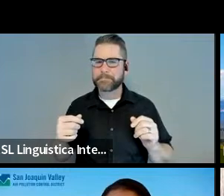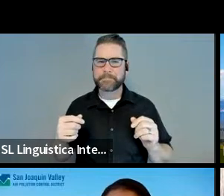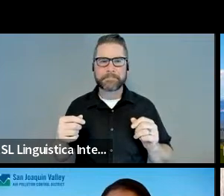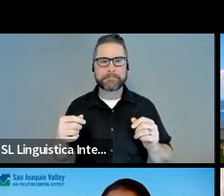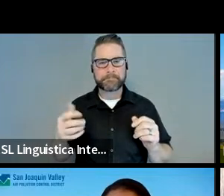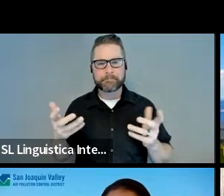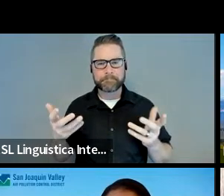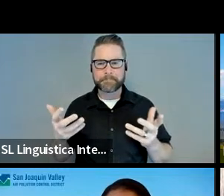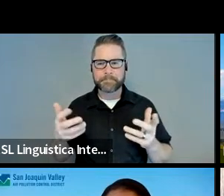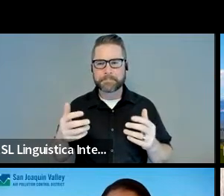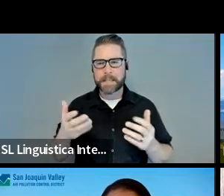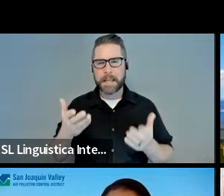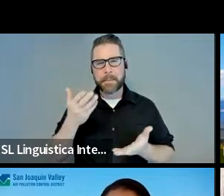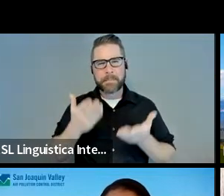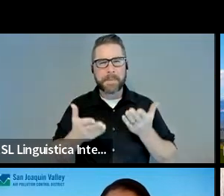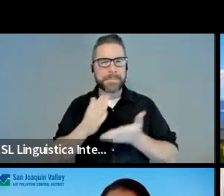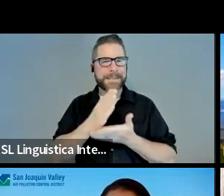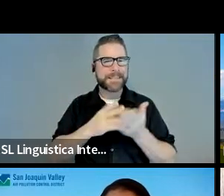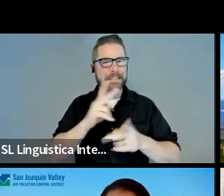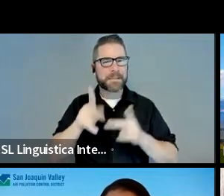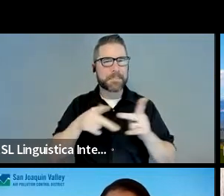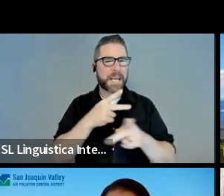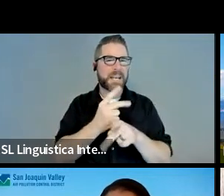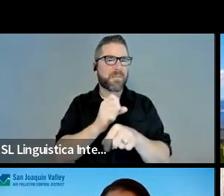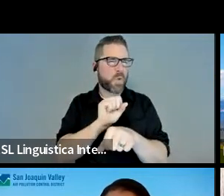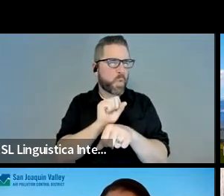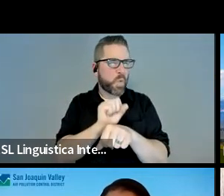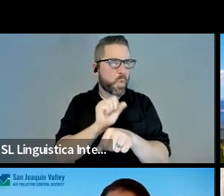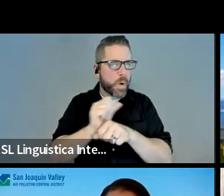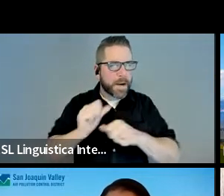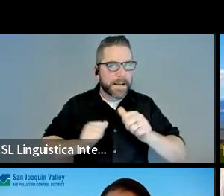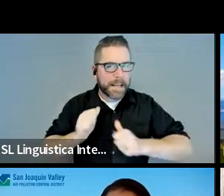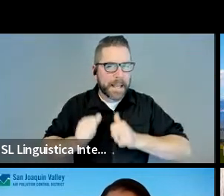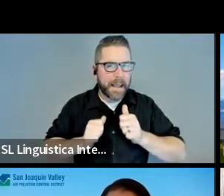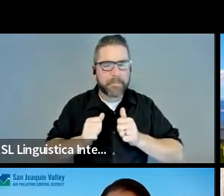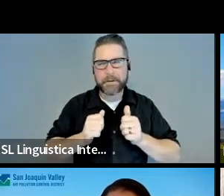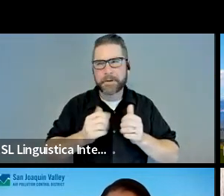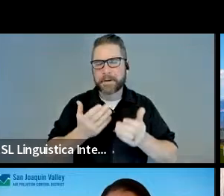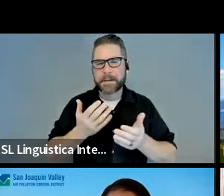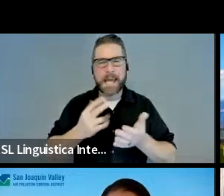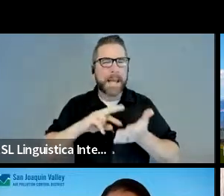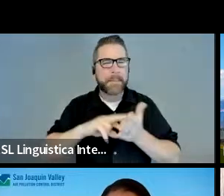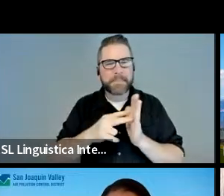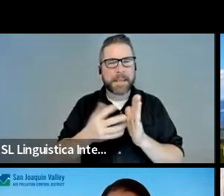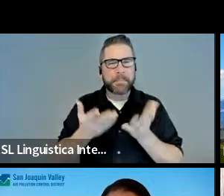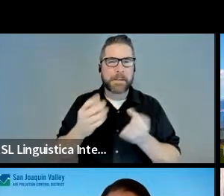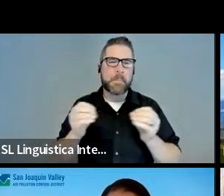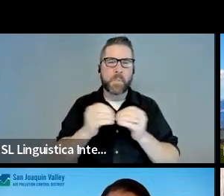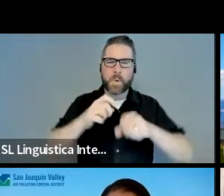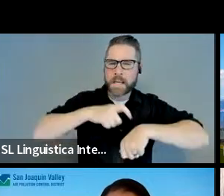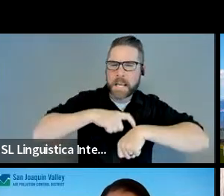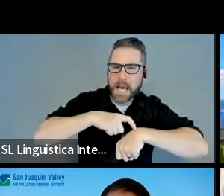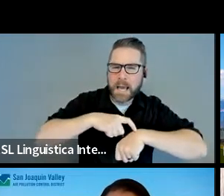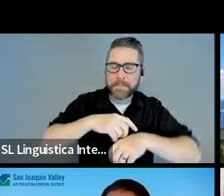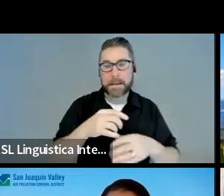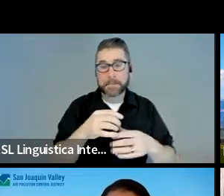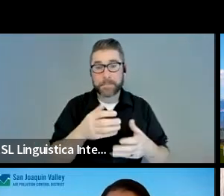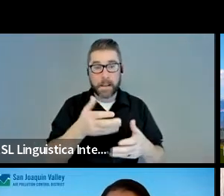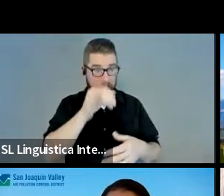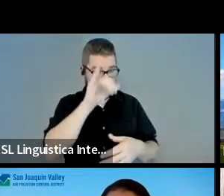that. And whether that means more time, it wasn't feasible at this event,